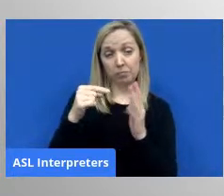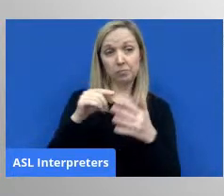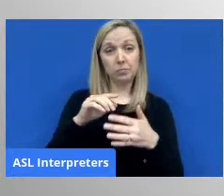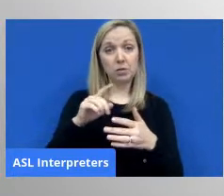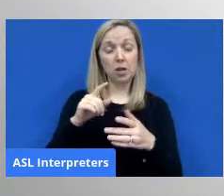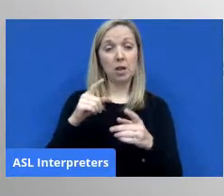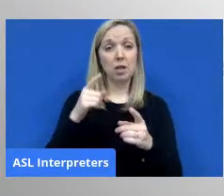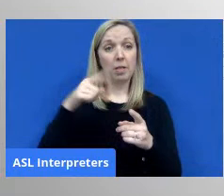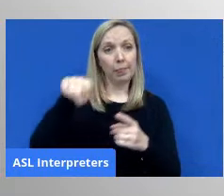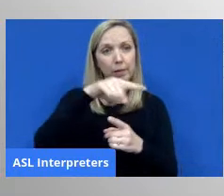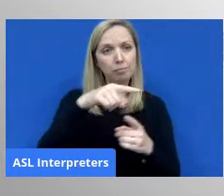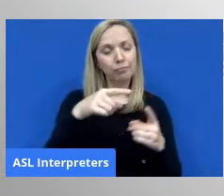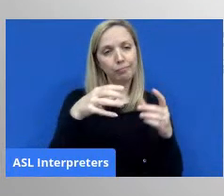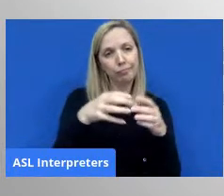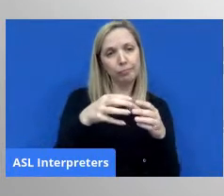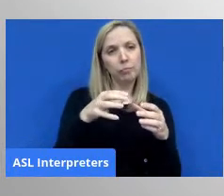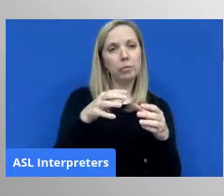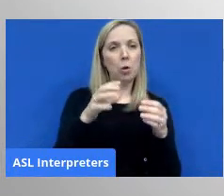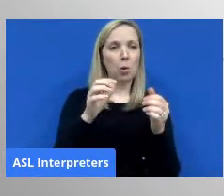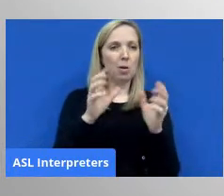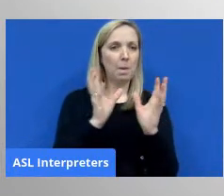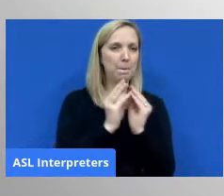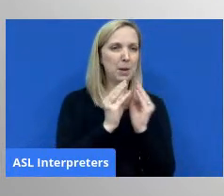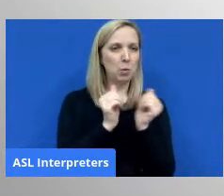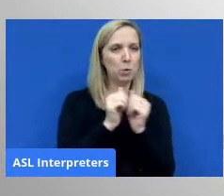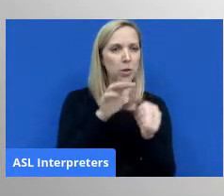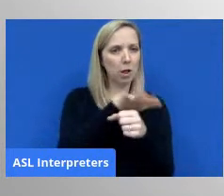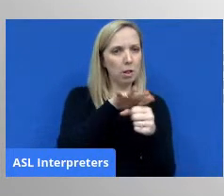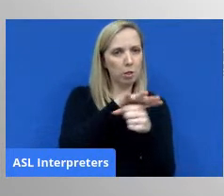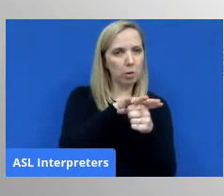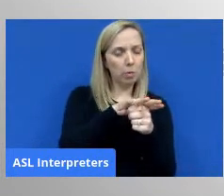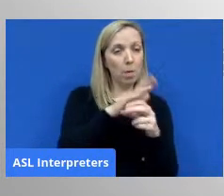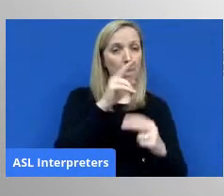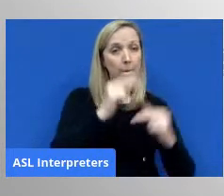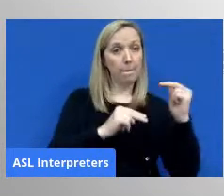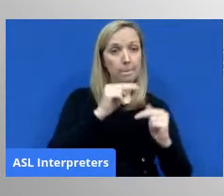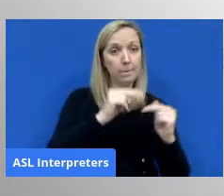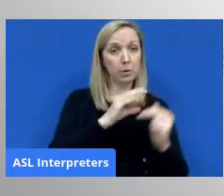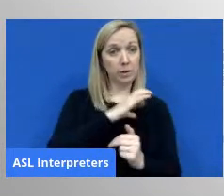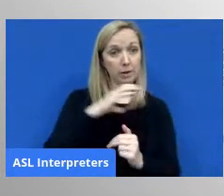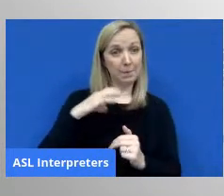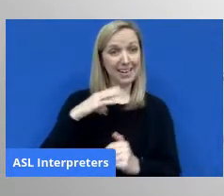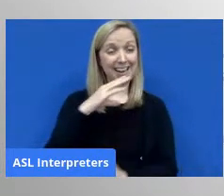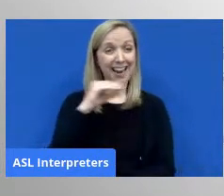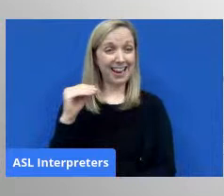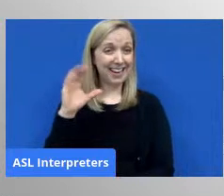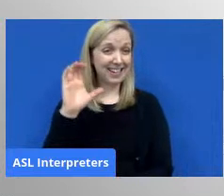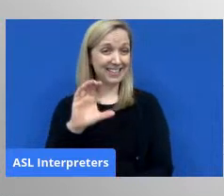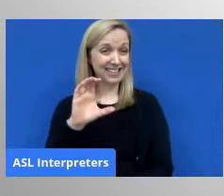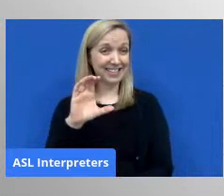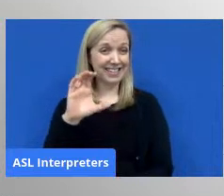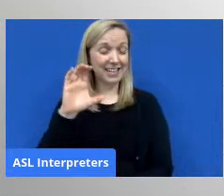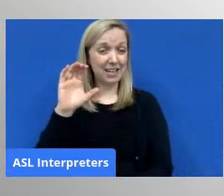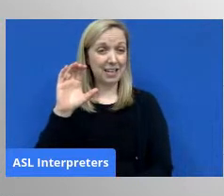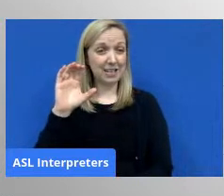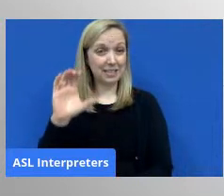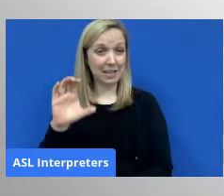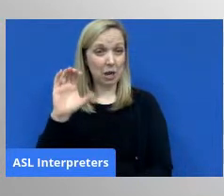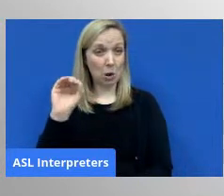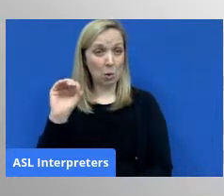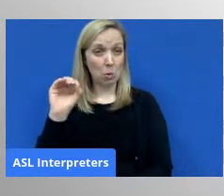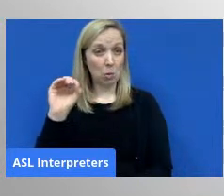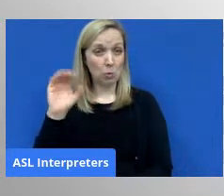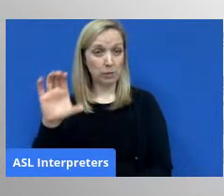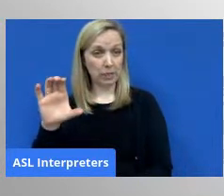building committee from the school and COC. So if you would like for him just to give a brief overview of what's